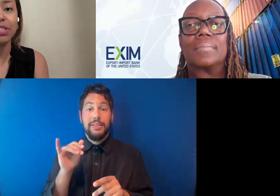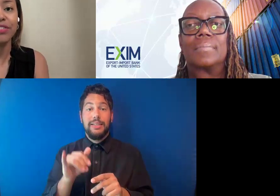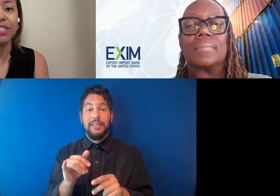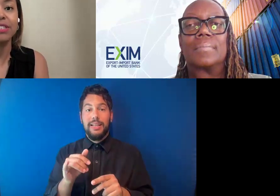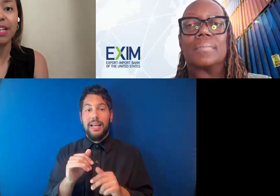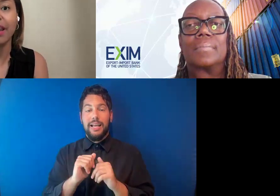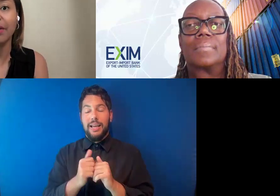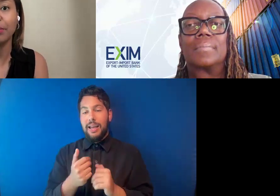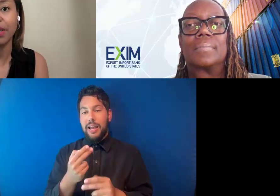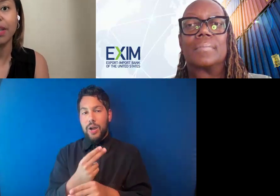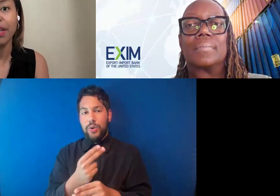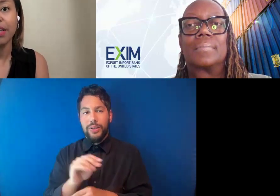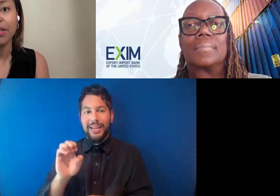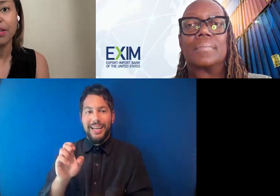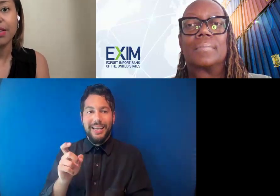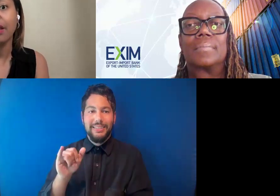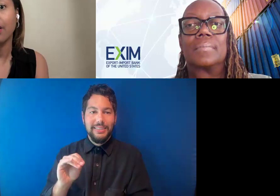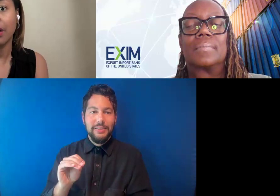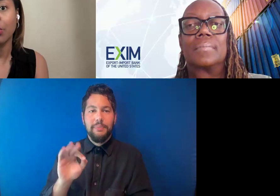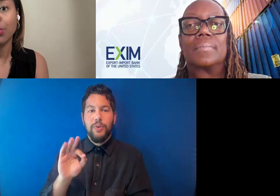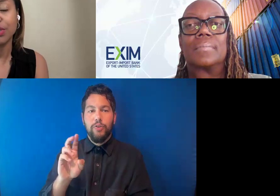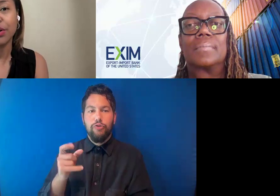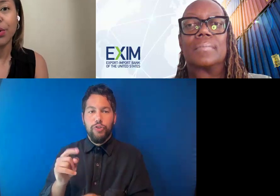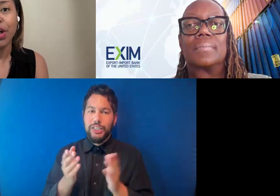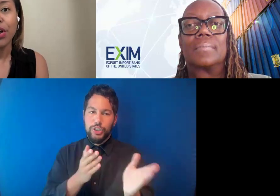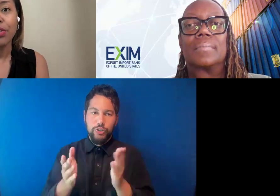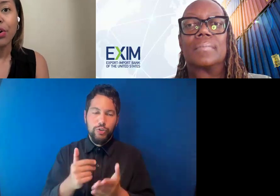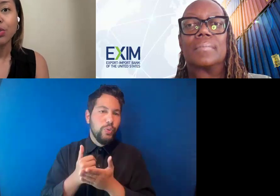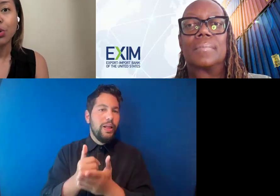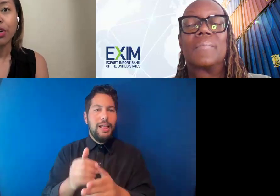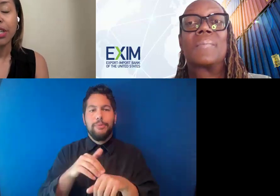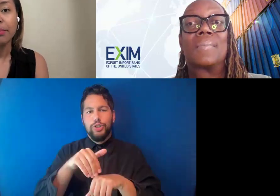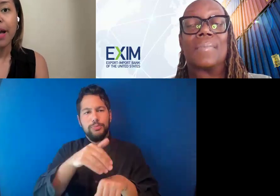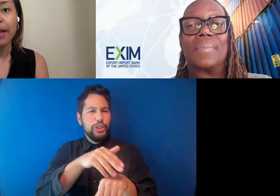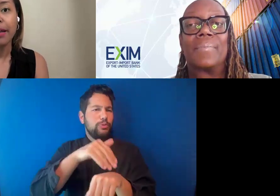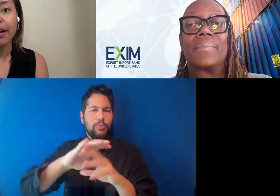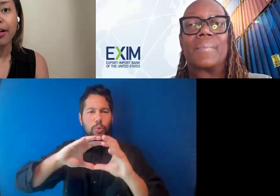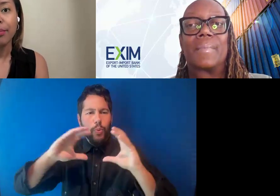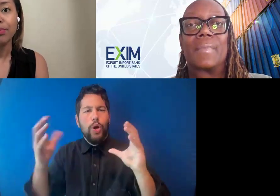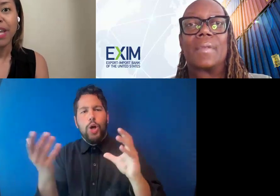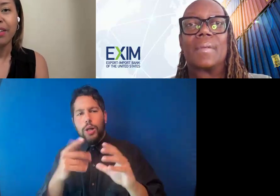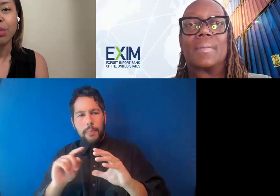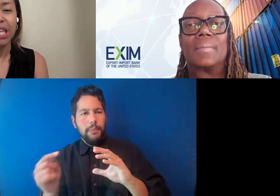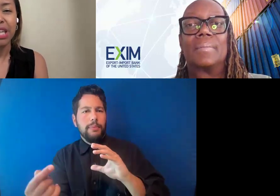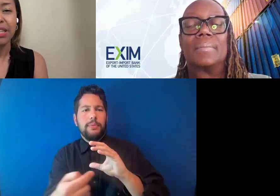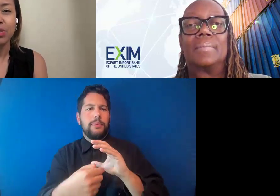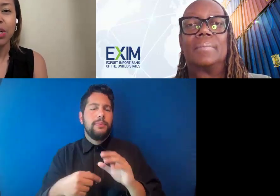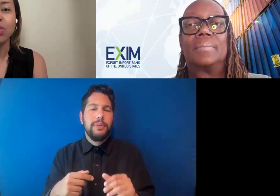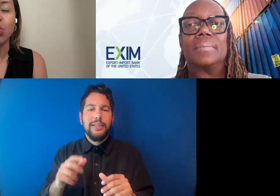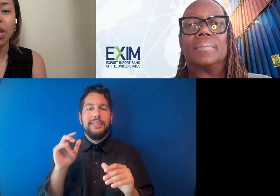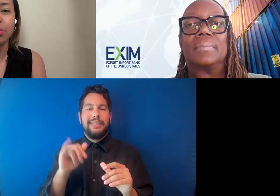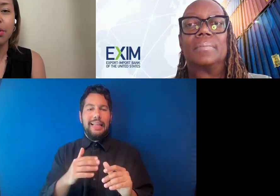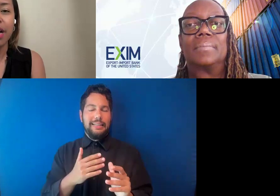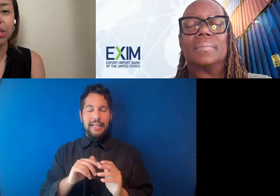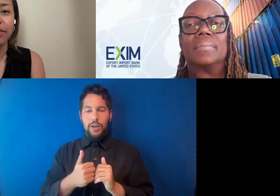utilize EXIM's great services to kind of help me to take global. So those were really my kind of